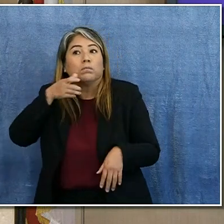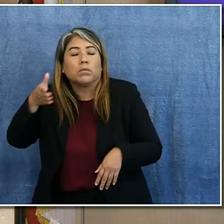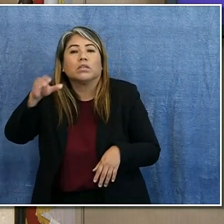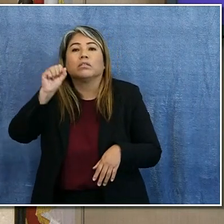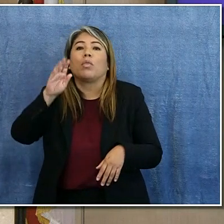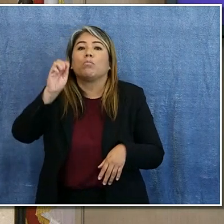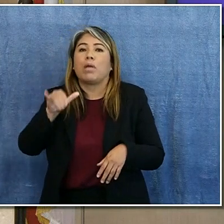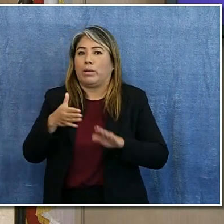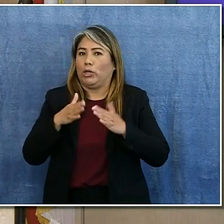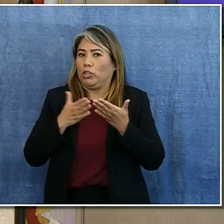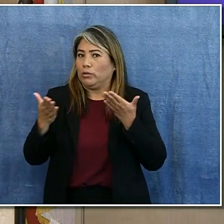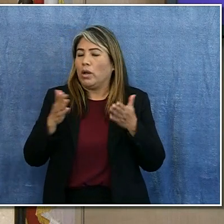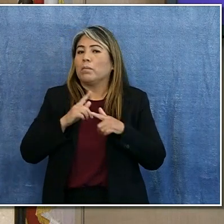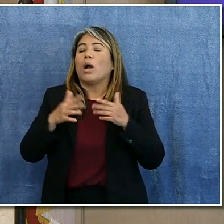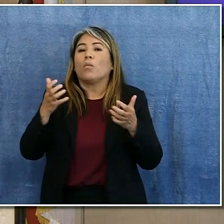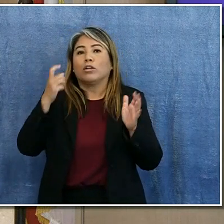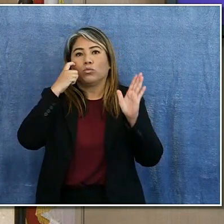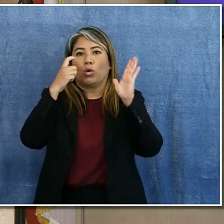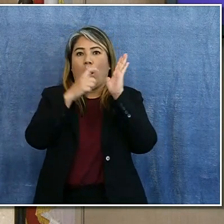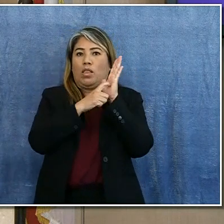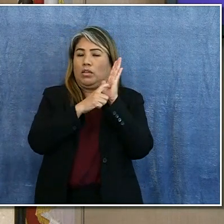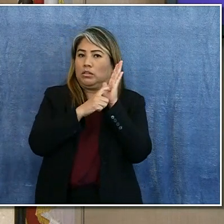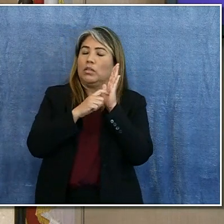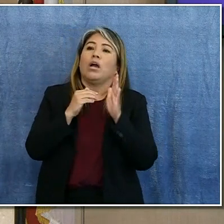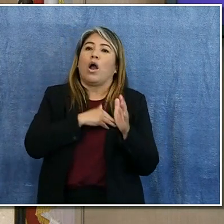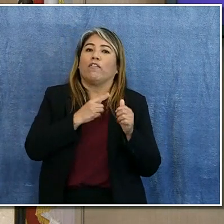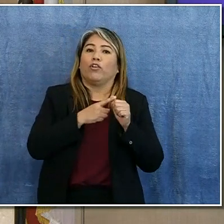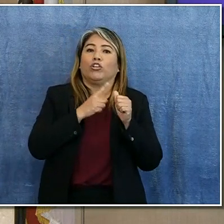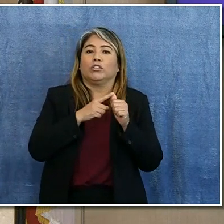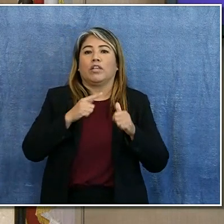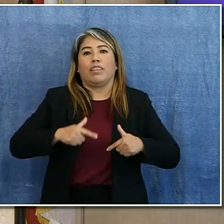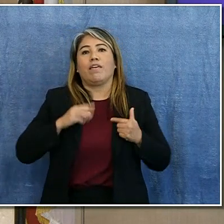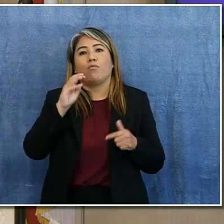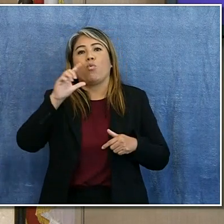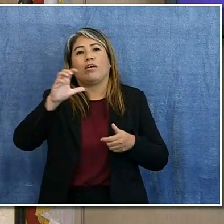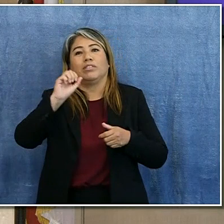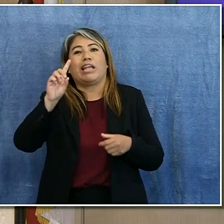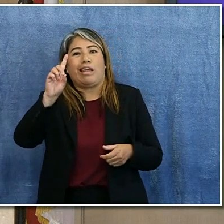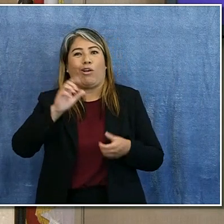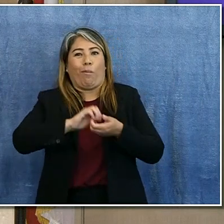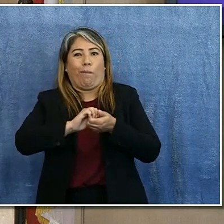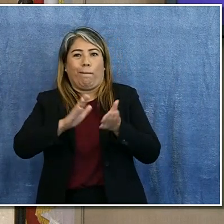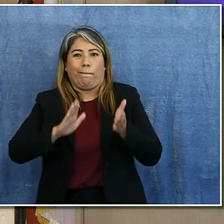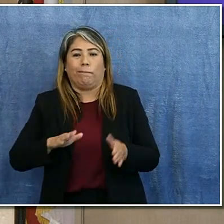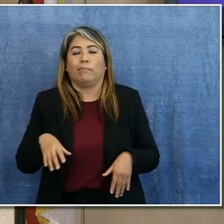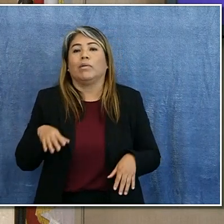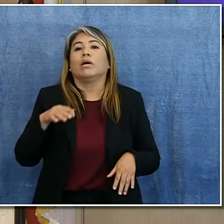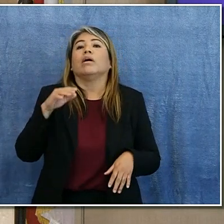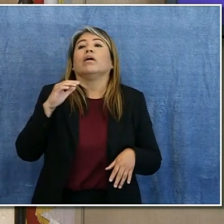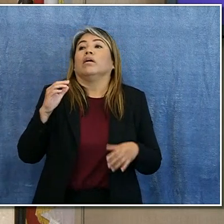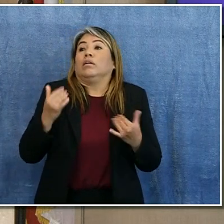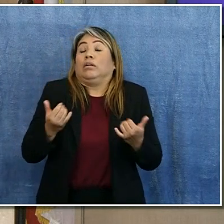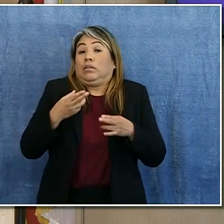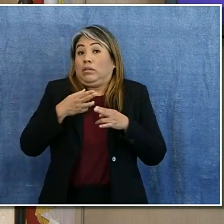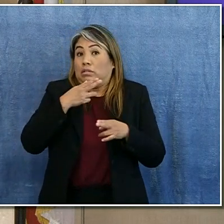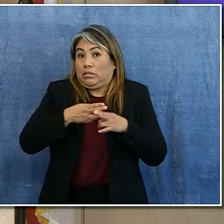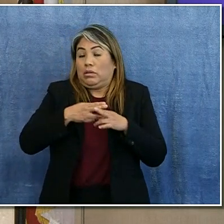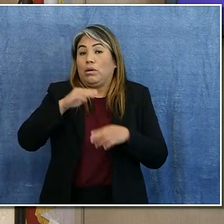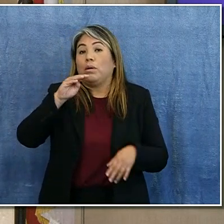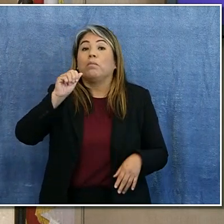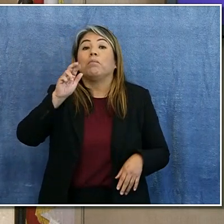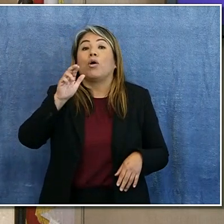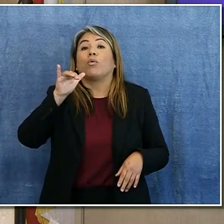Services, who I want to acknowledge was one of our first Live Well San Diego partners. With us today is Mauricio Torre, who is